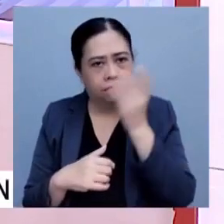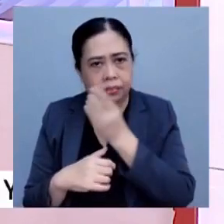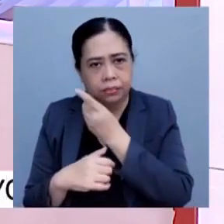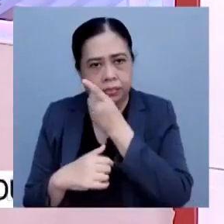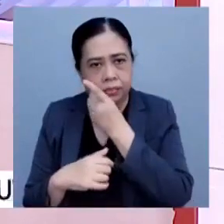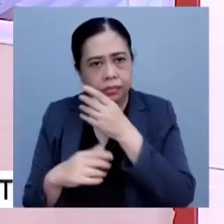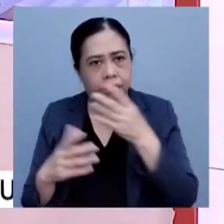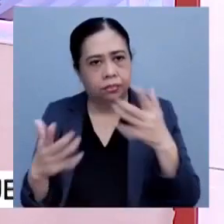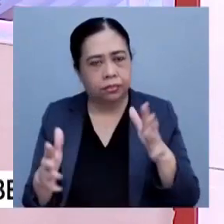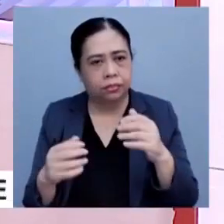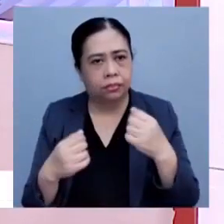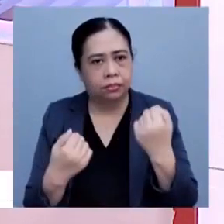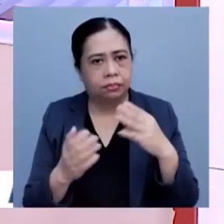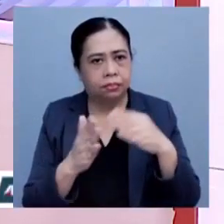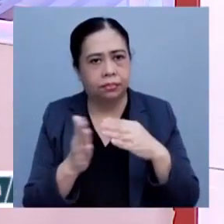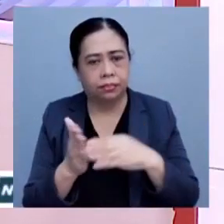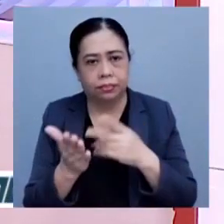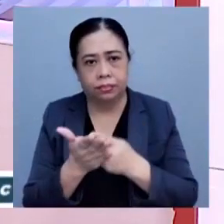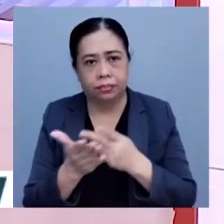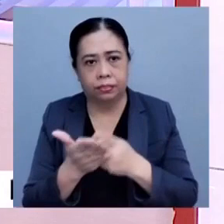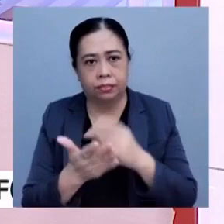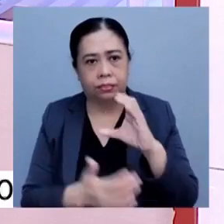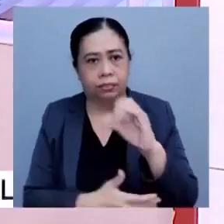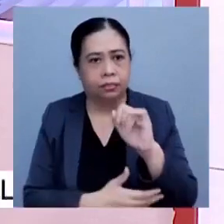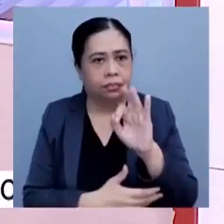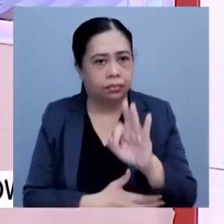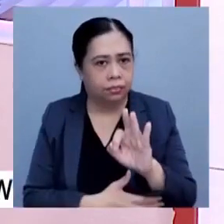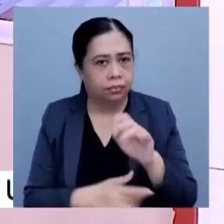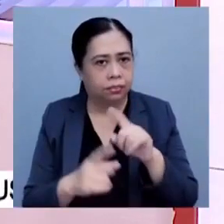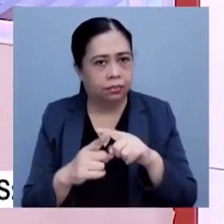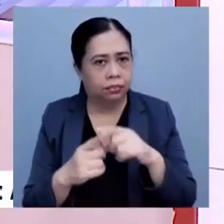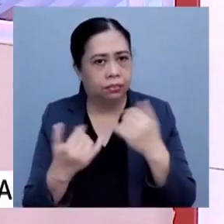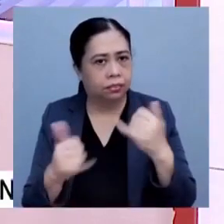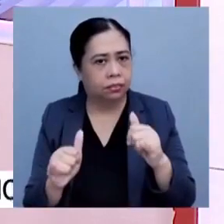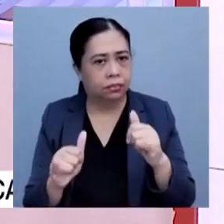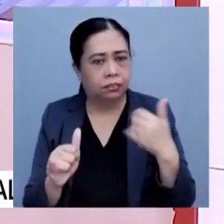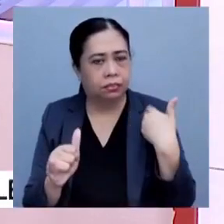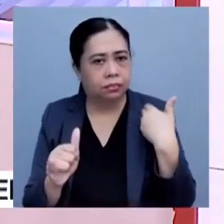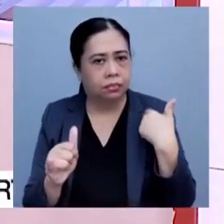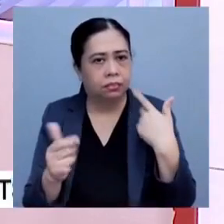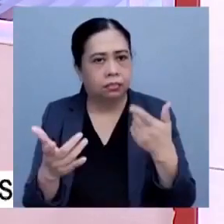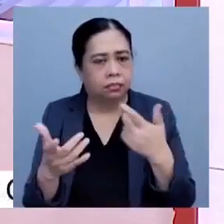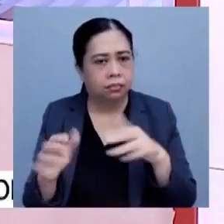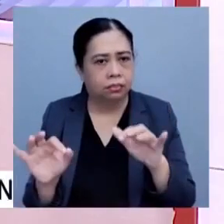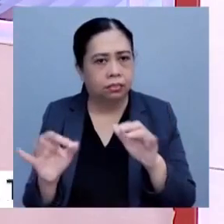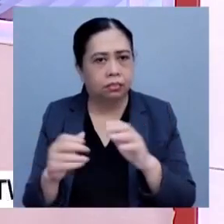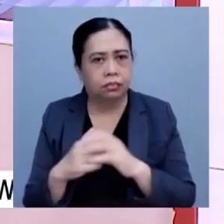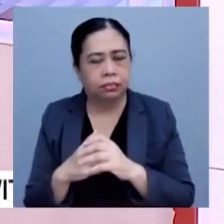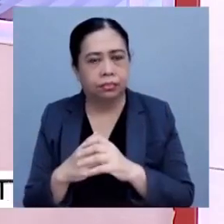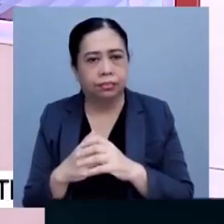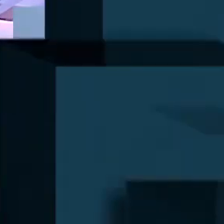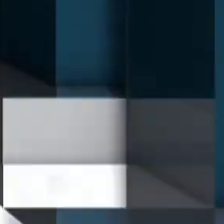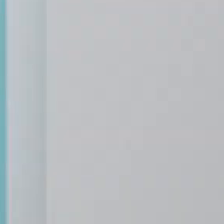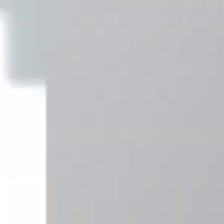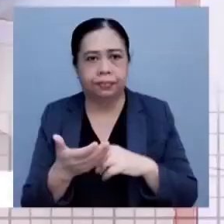had billions of pesos in confidential funds when she was still Davao City Mayor. RJ Cruz reports.